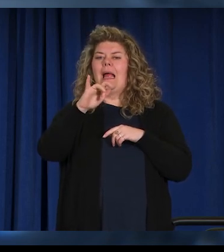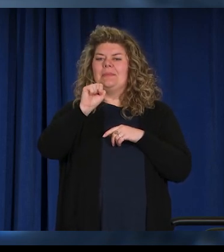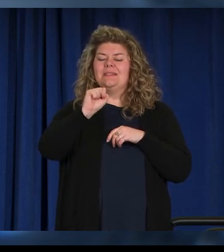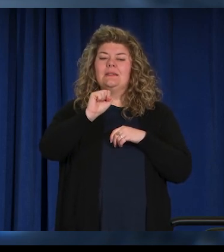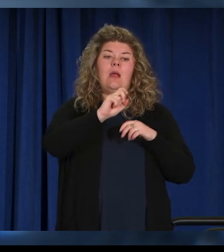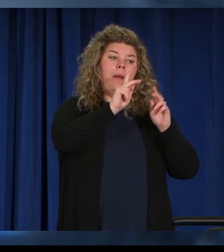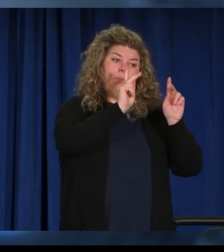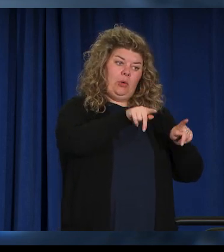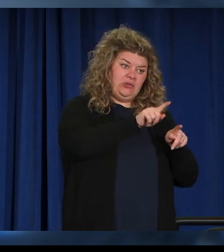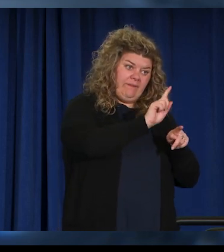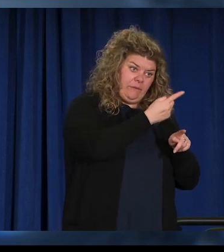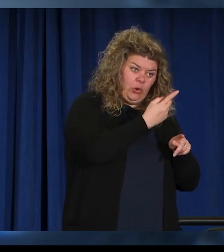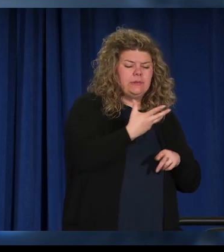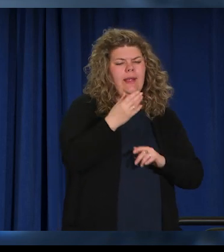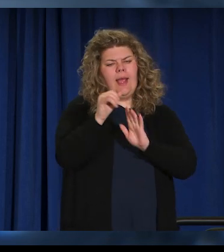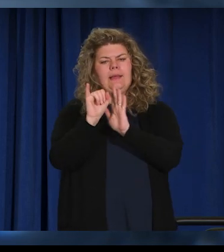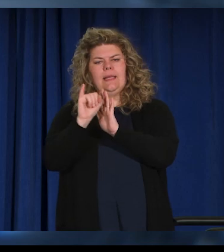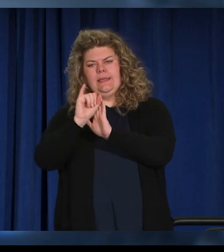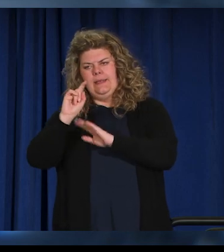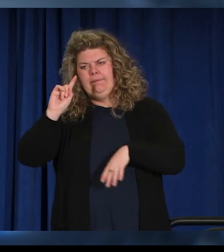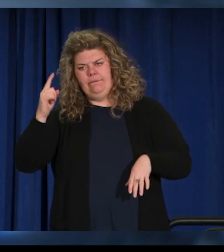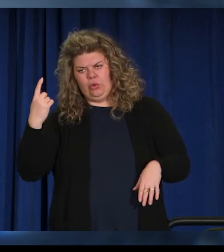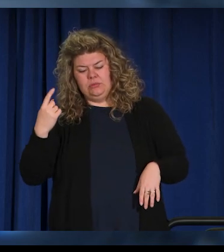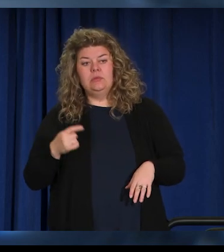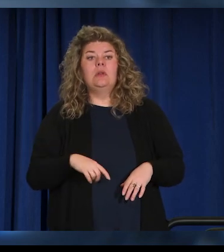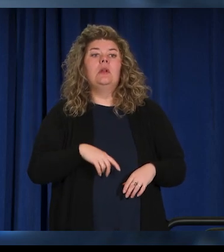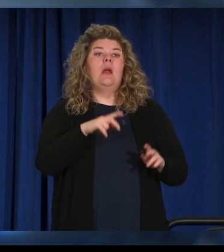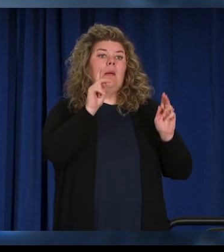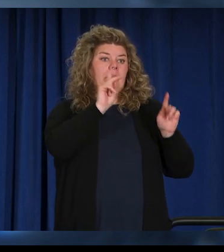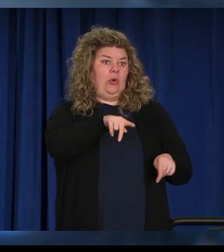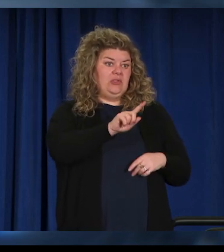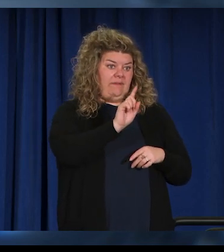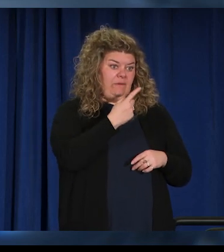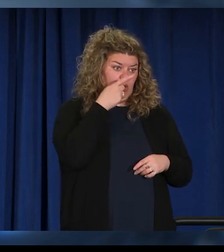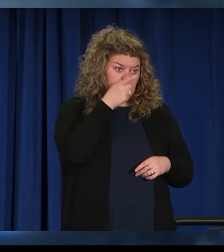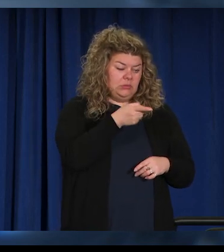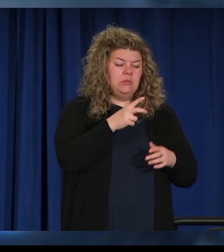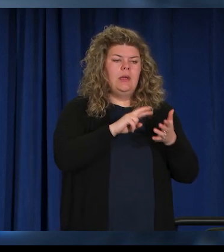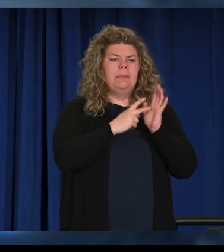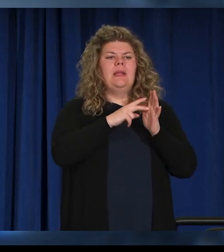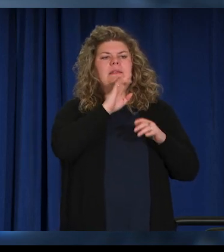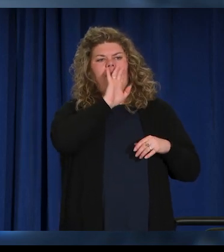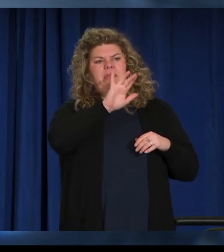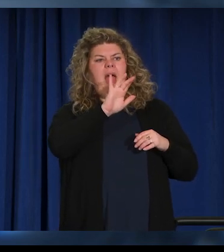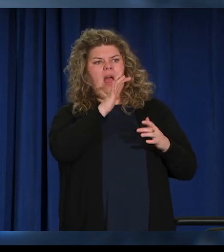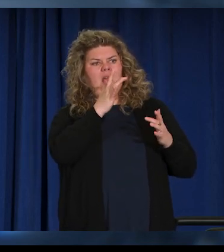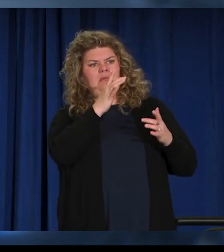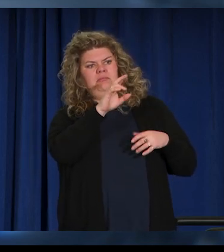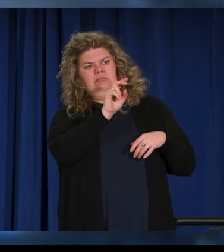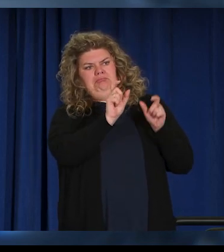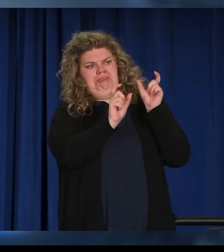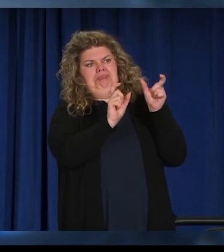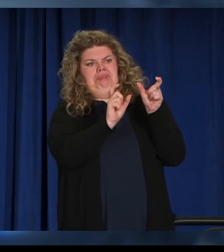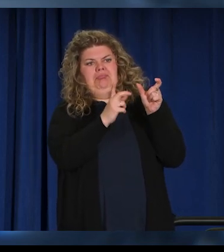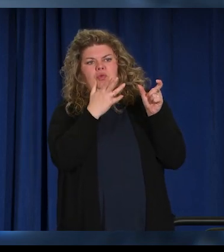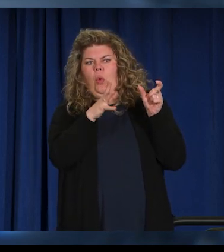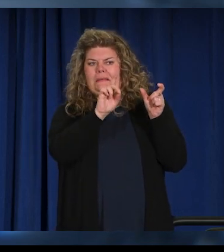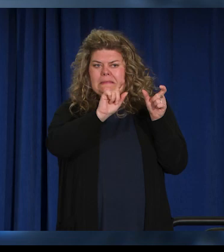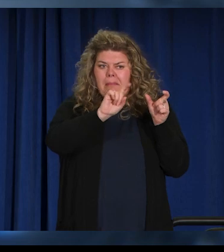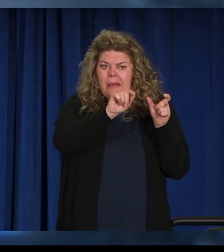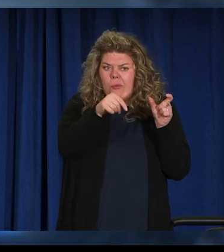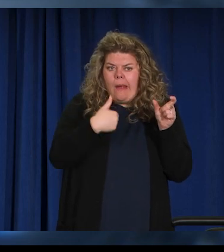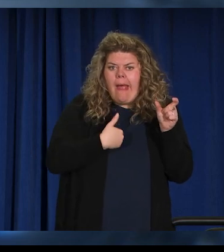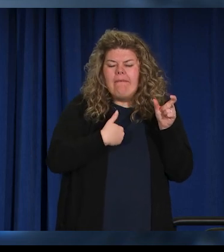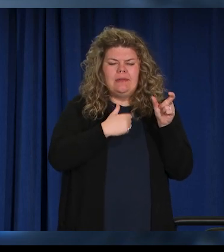person-first language and identity-first language. Person-first language frames a neurotype or condition as something that one has rather than